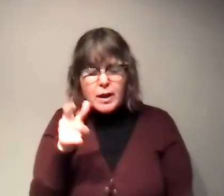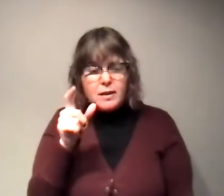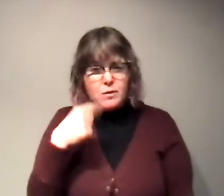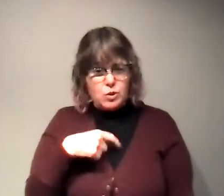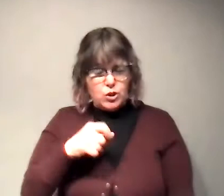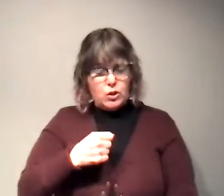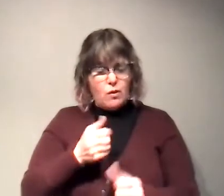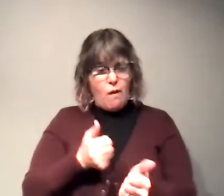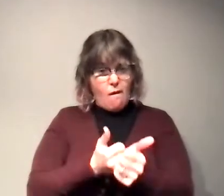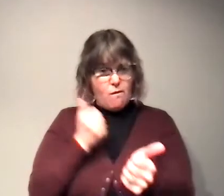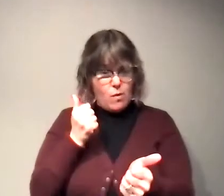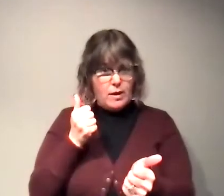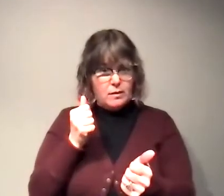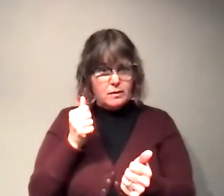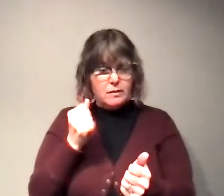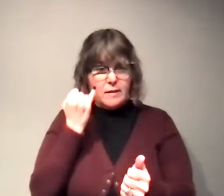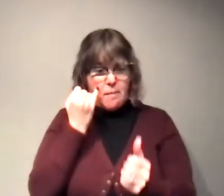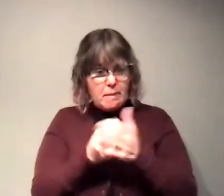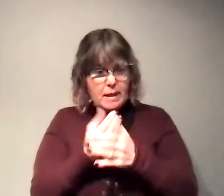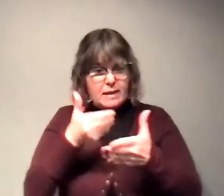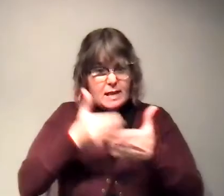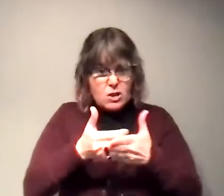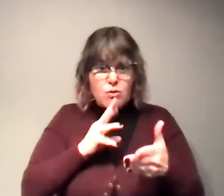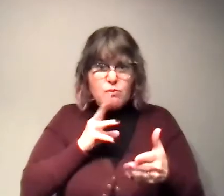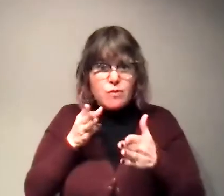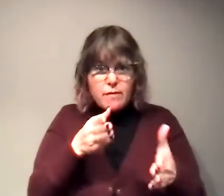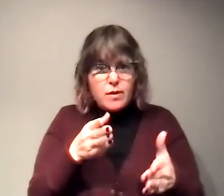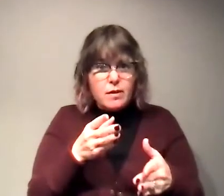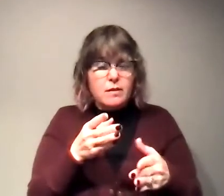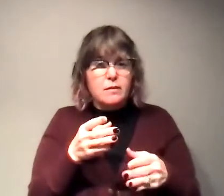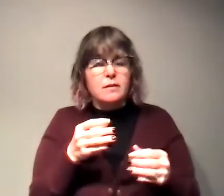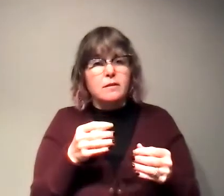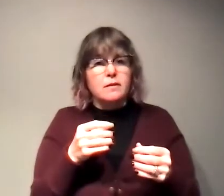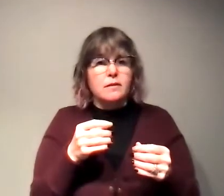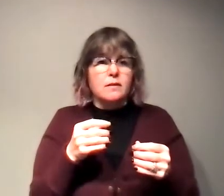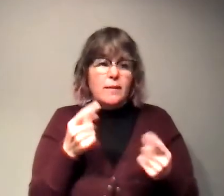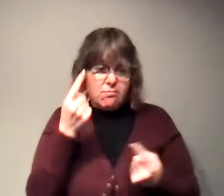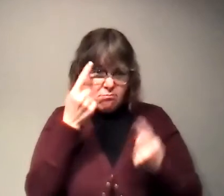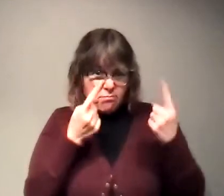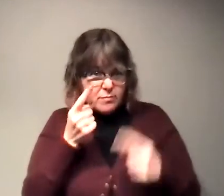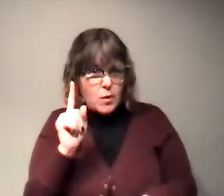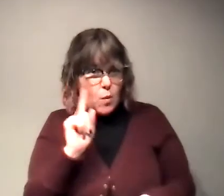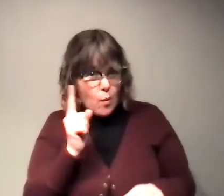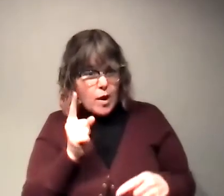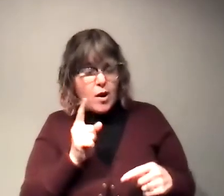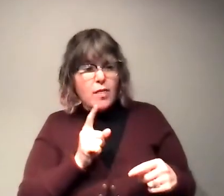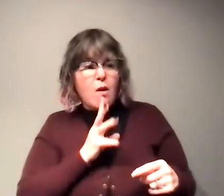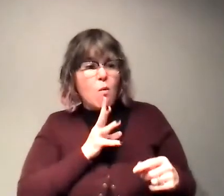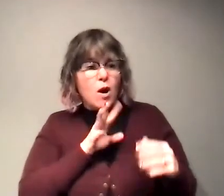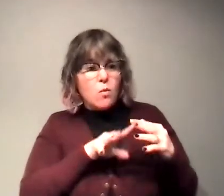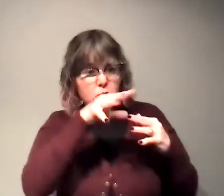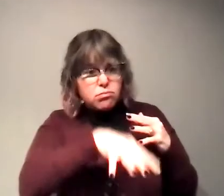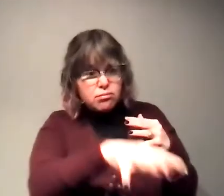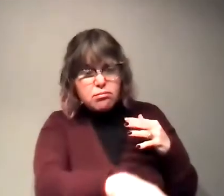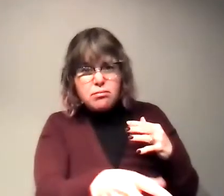when plants are near the stream that are safe or away from a stream? Like, do we have to consider where the runoff from maybe